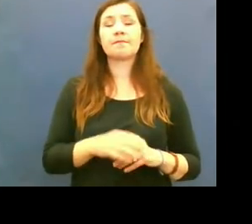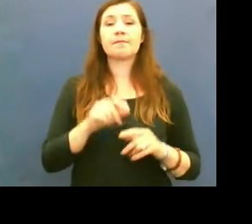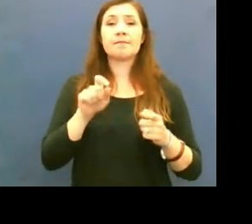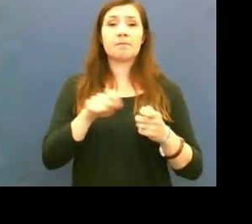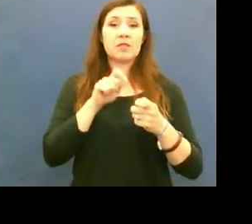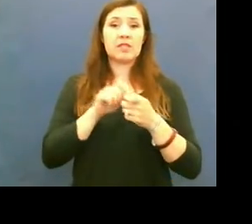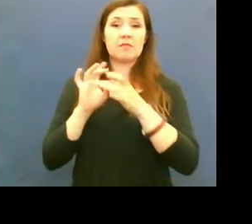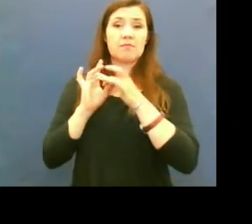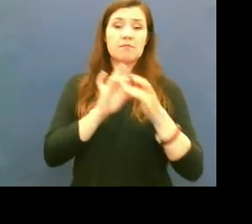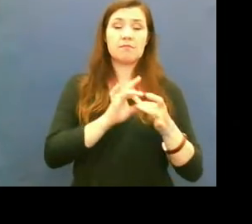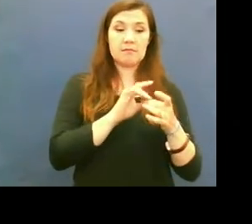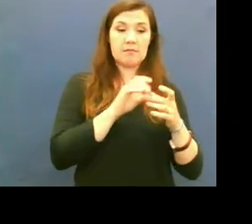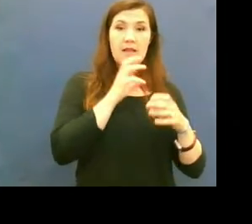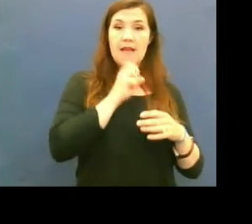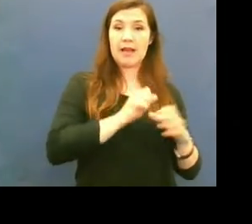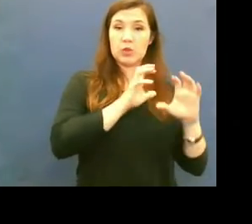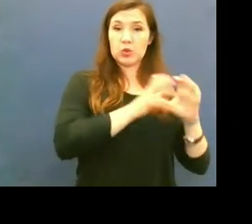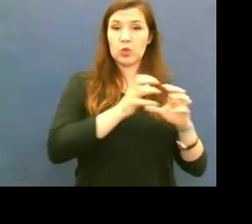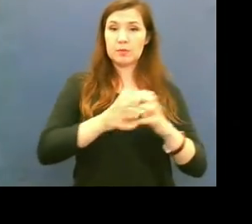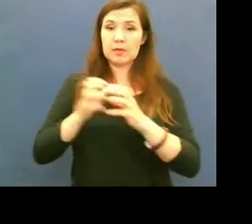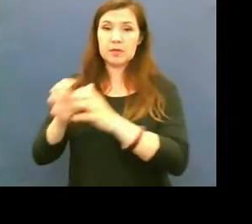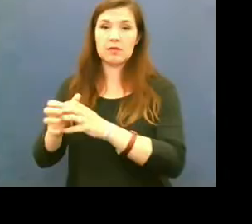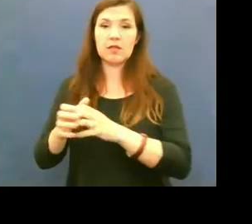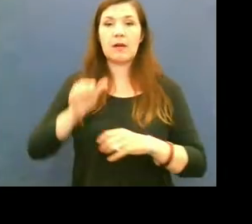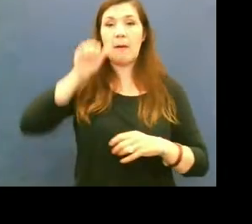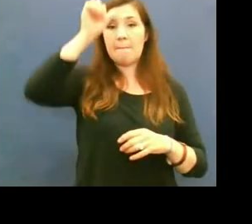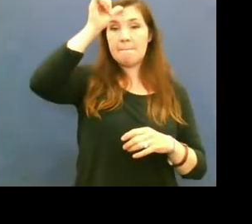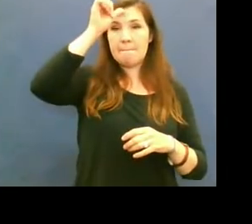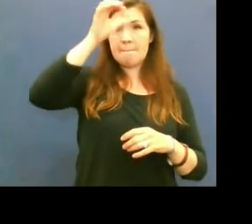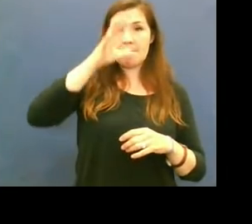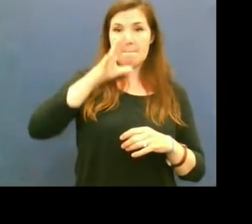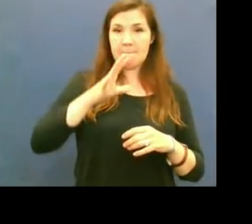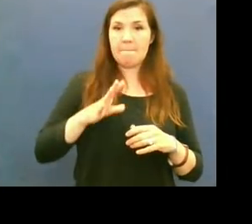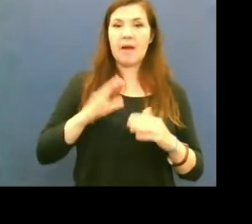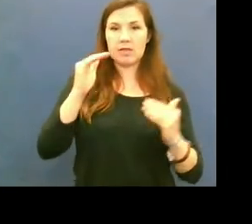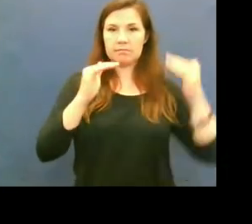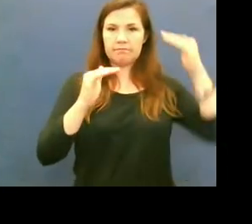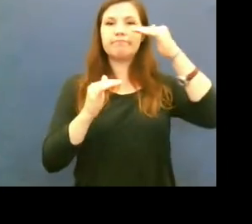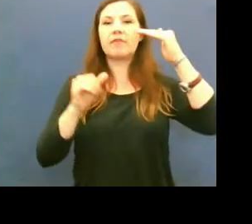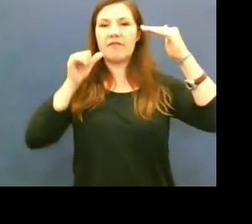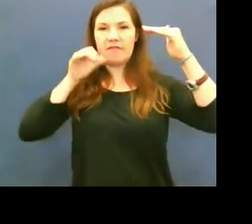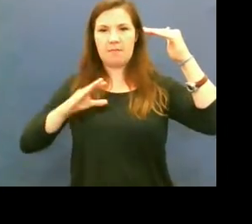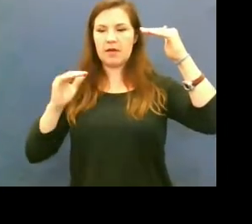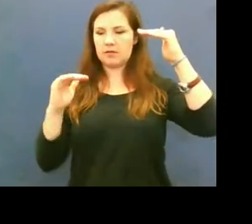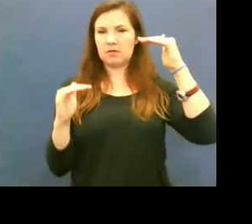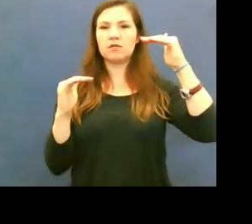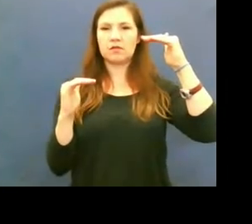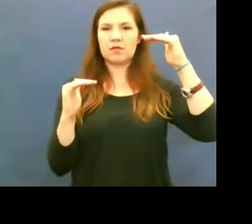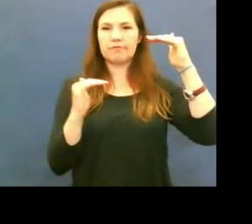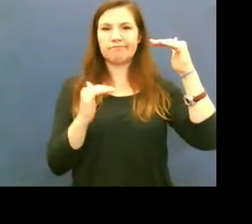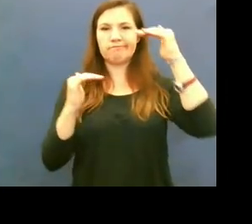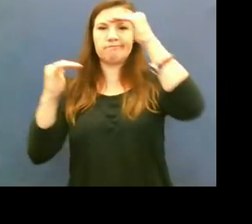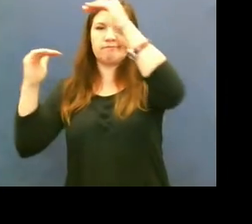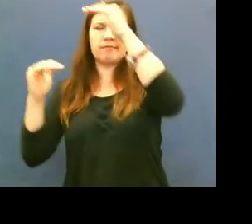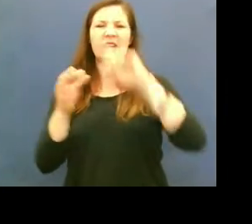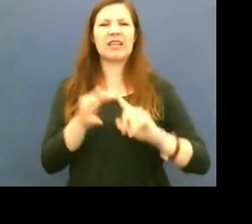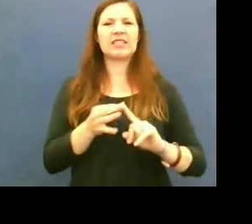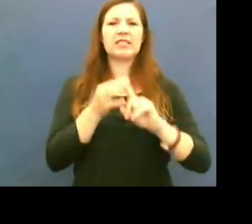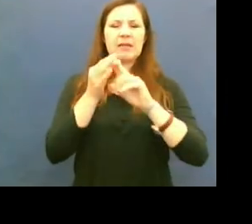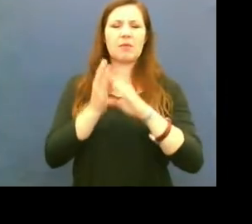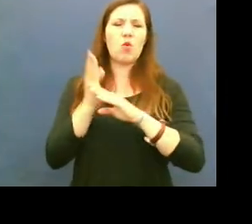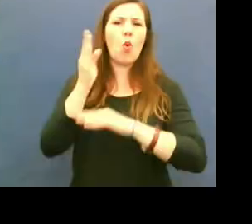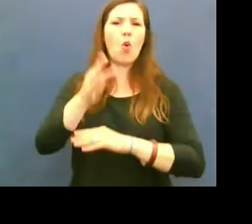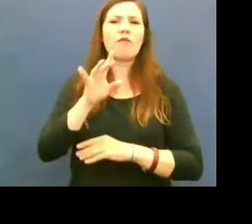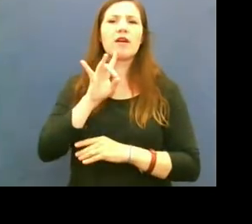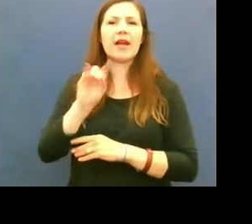groups, in almost every age group, males outpace females with regards to deaths, except in the 80-plus age group,